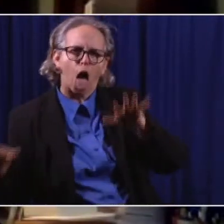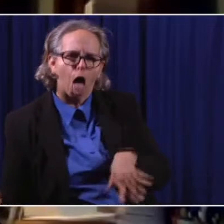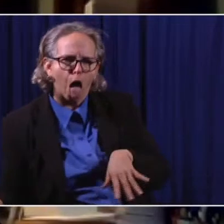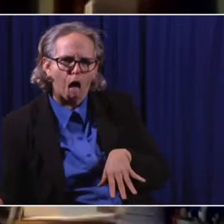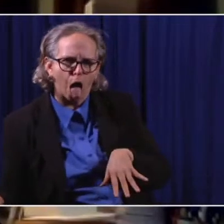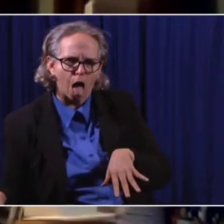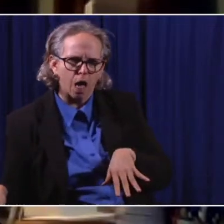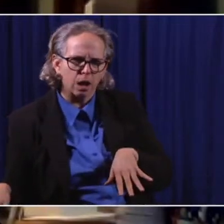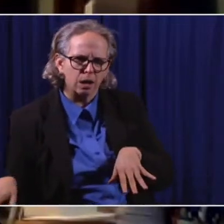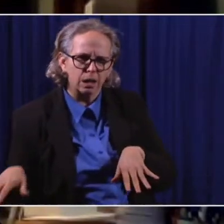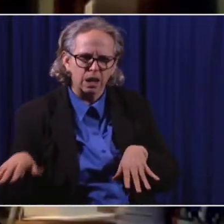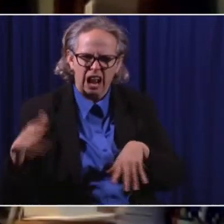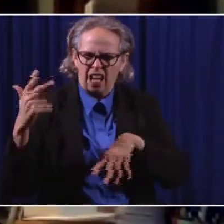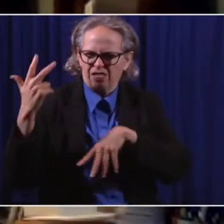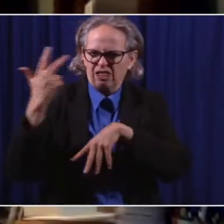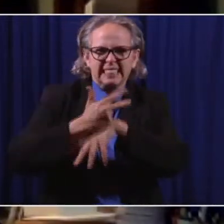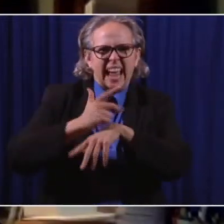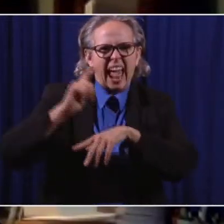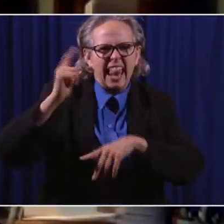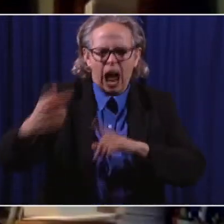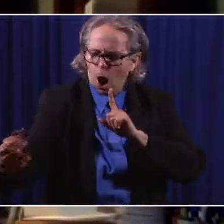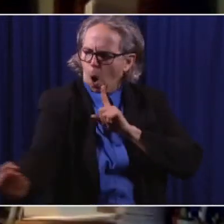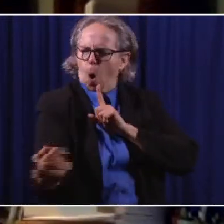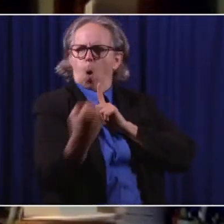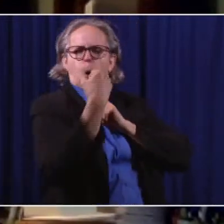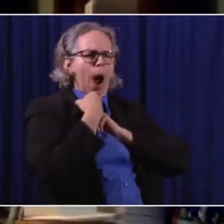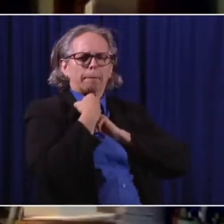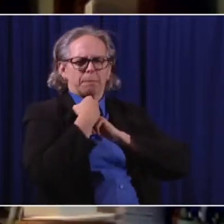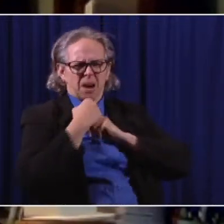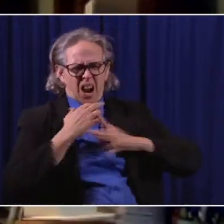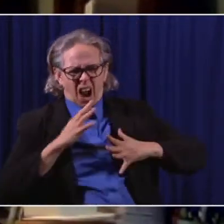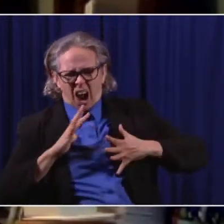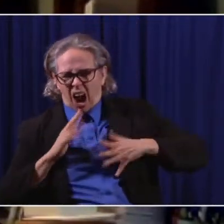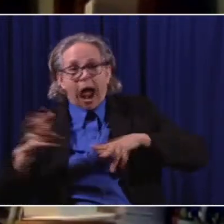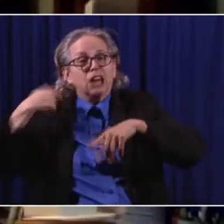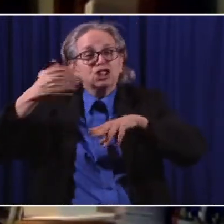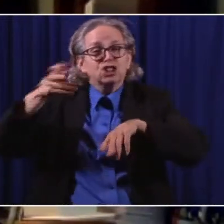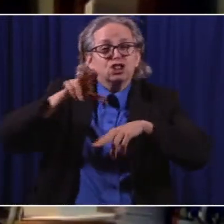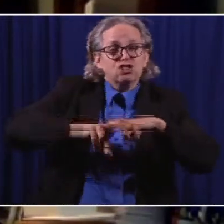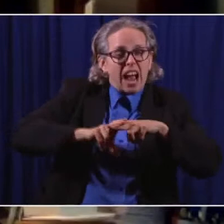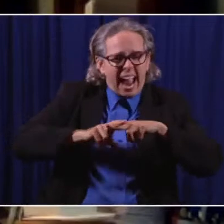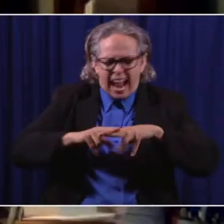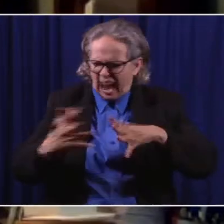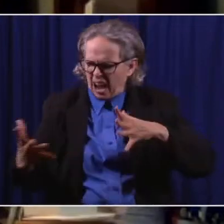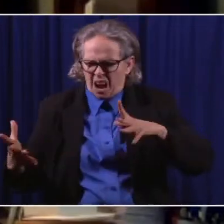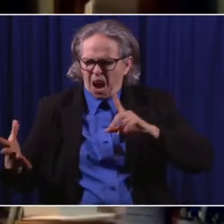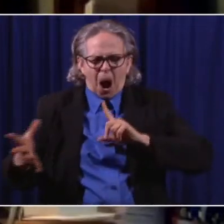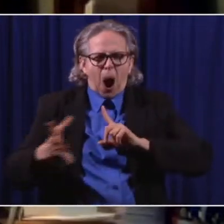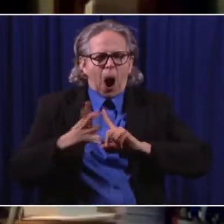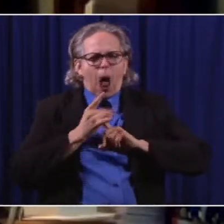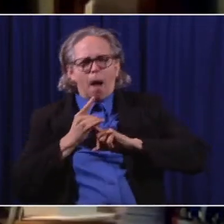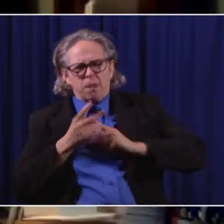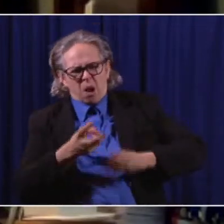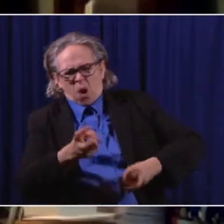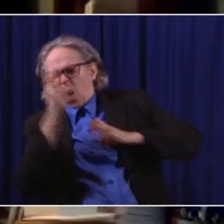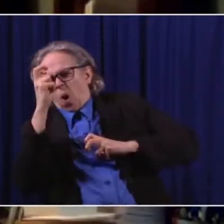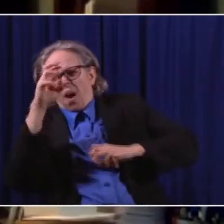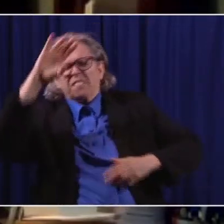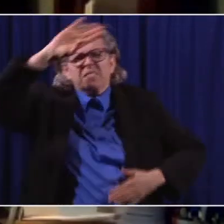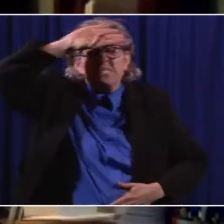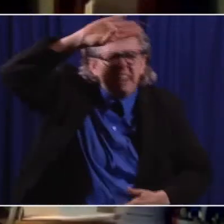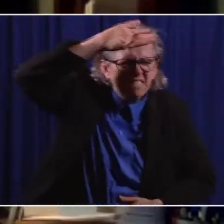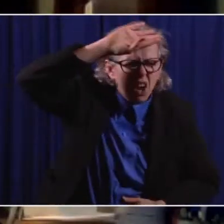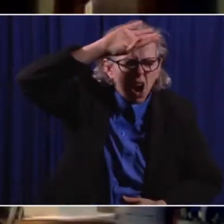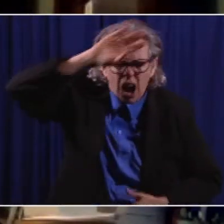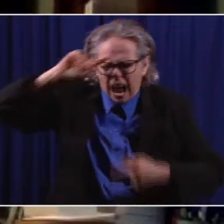train of symptoms that happened with COVID-19. Fever, headaches, incredible